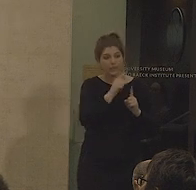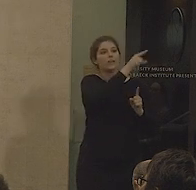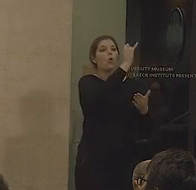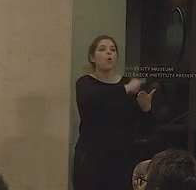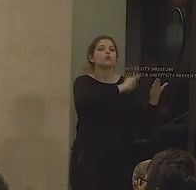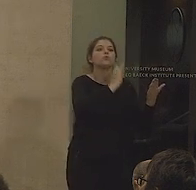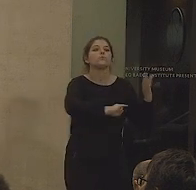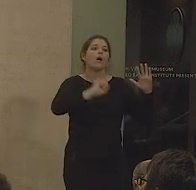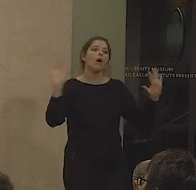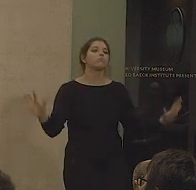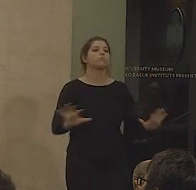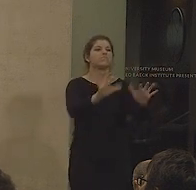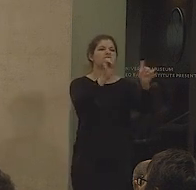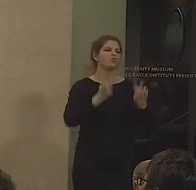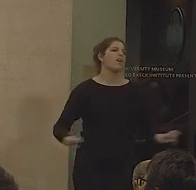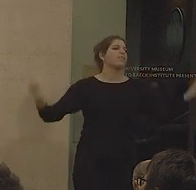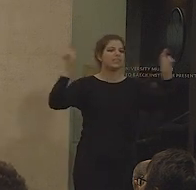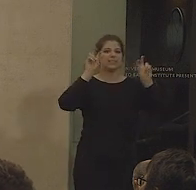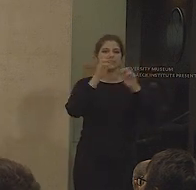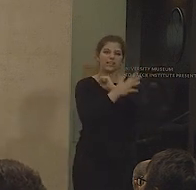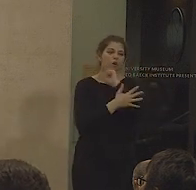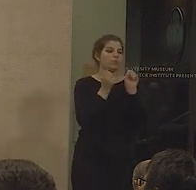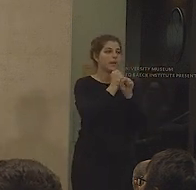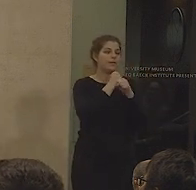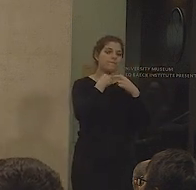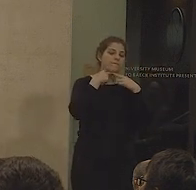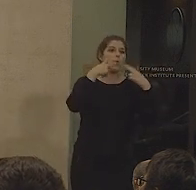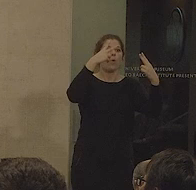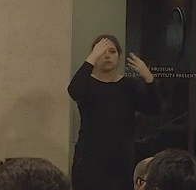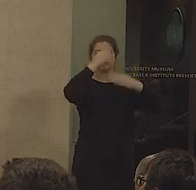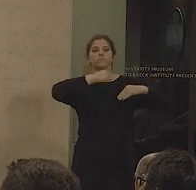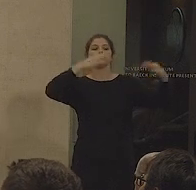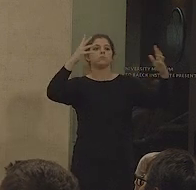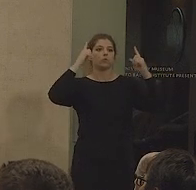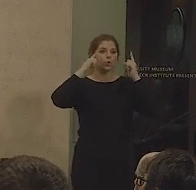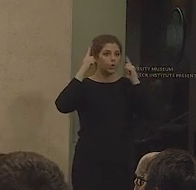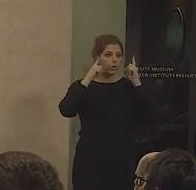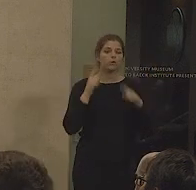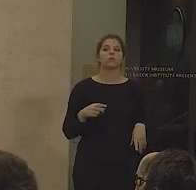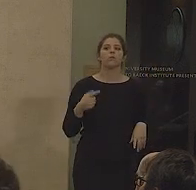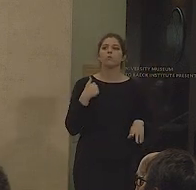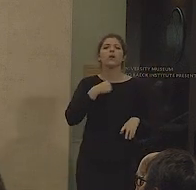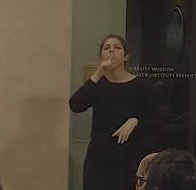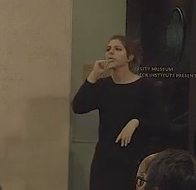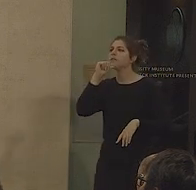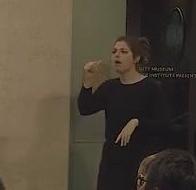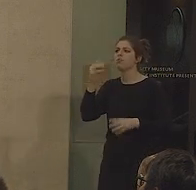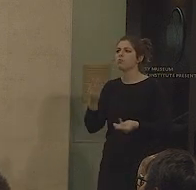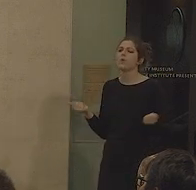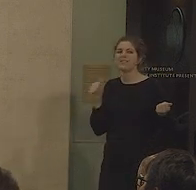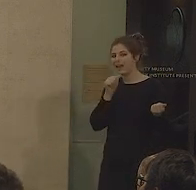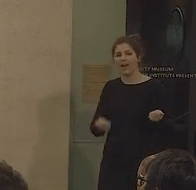art, and he is still traveling the country making his voice and message heard. We're not going